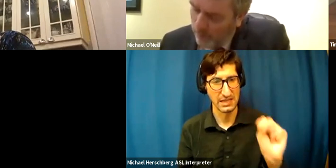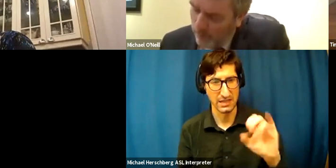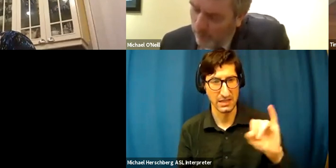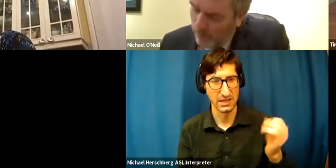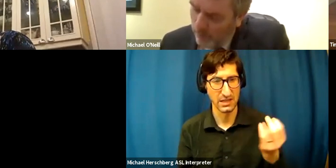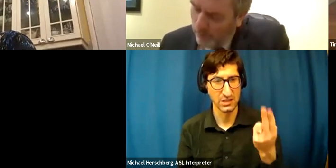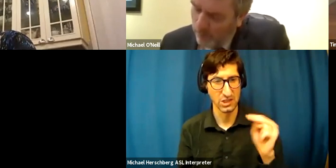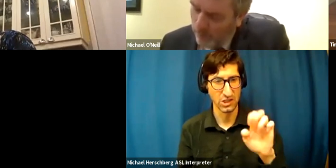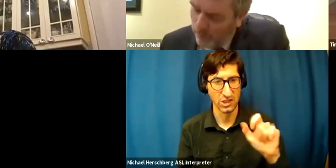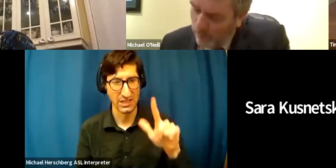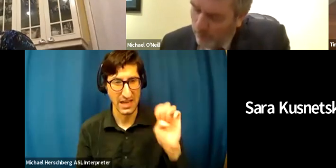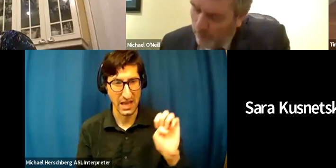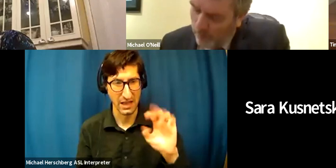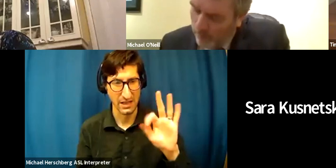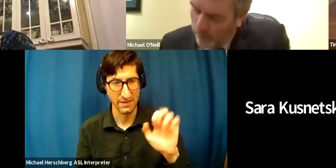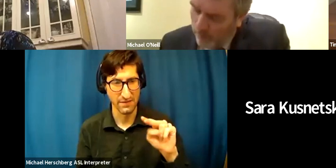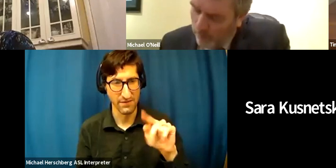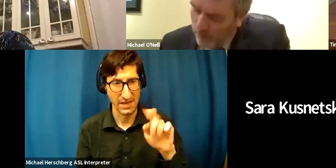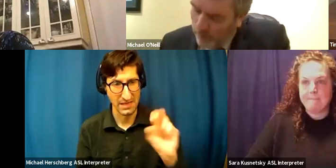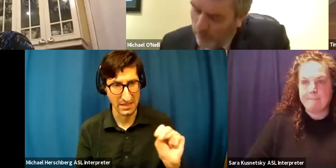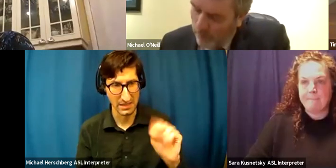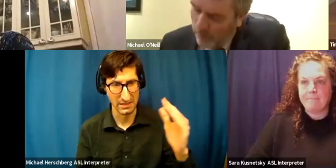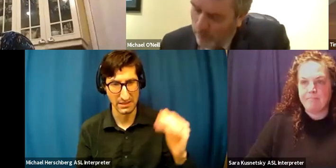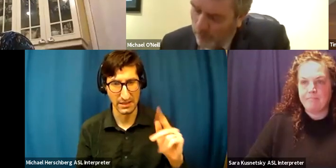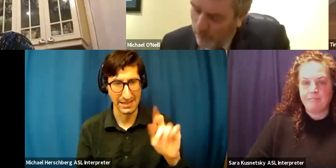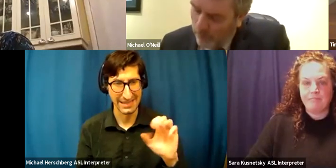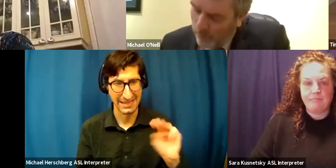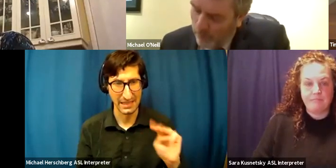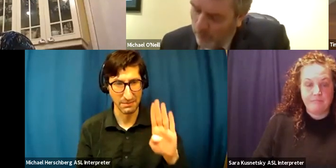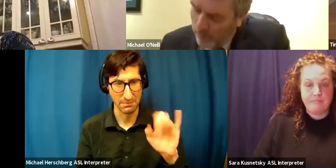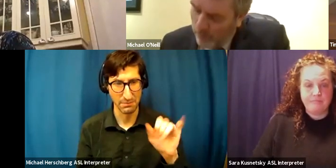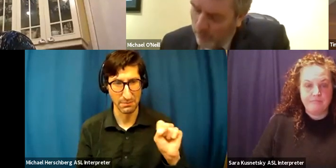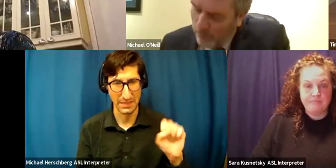you can please raise your hand virtually. Is Nicole with us?